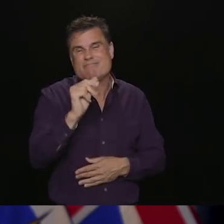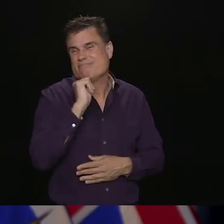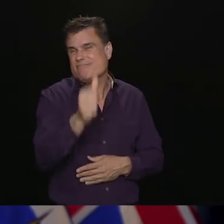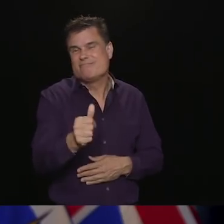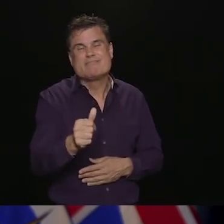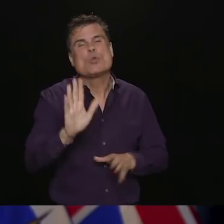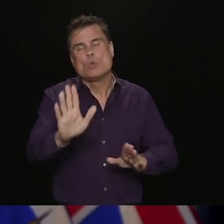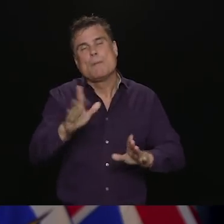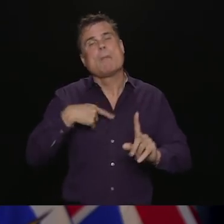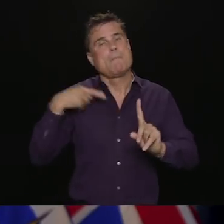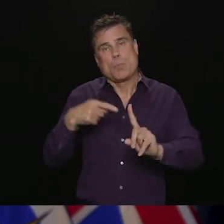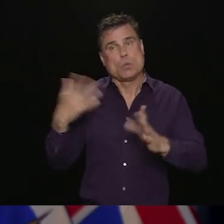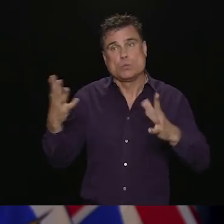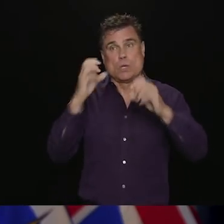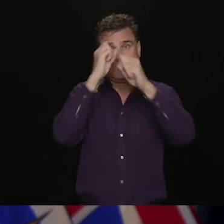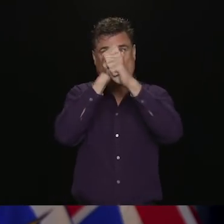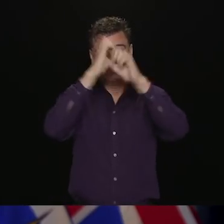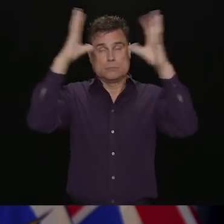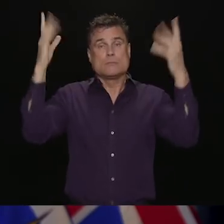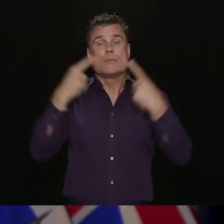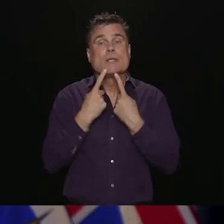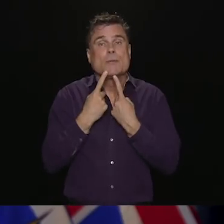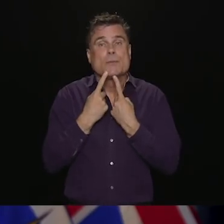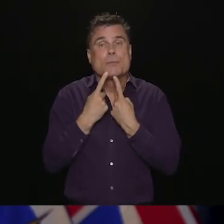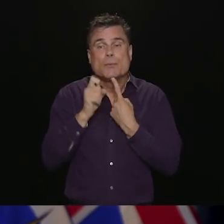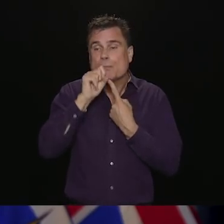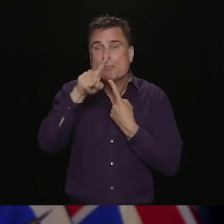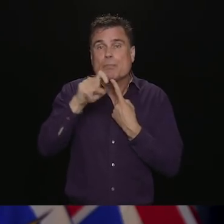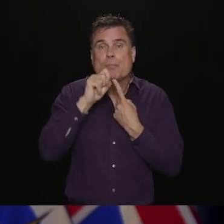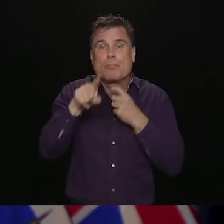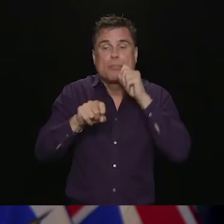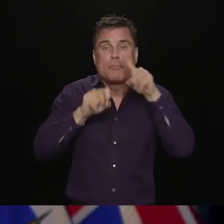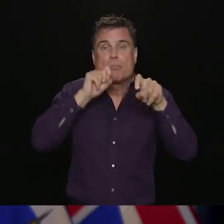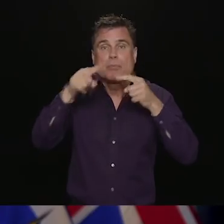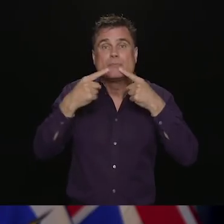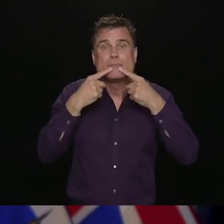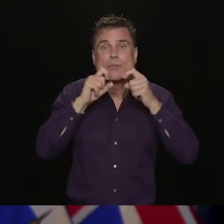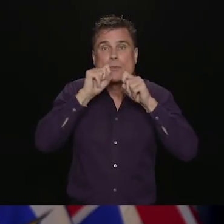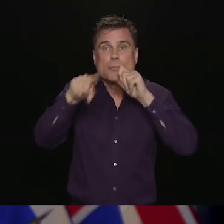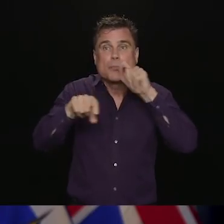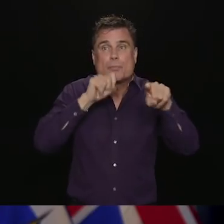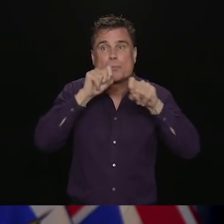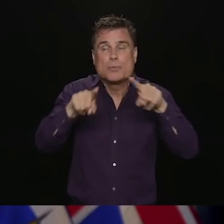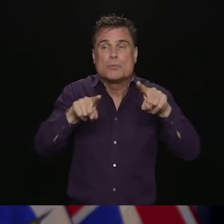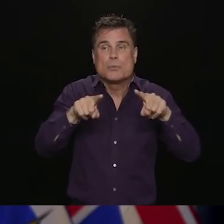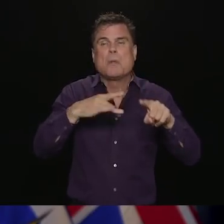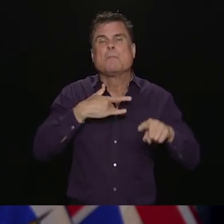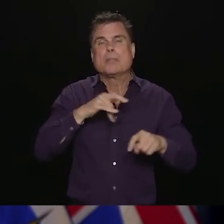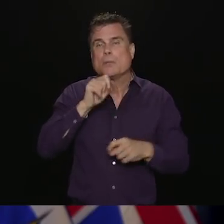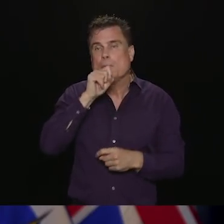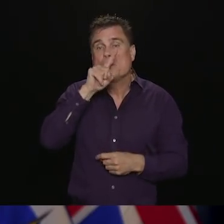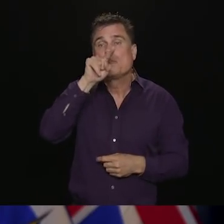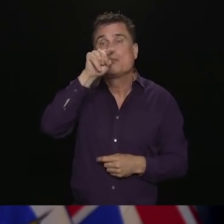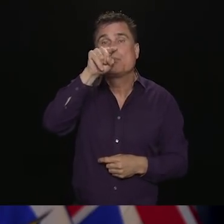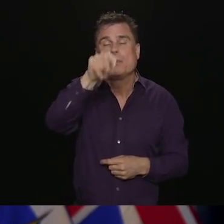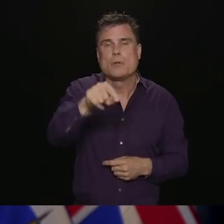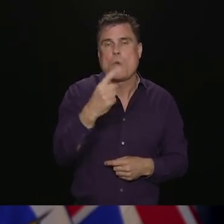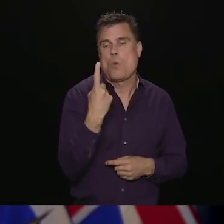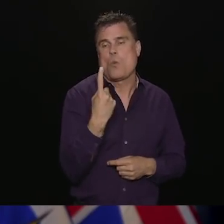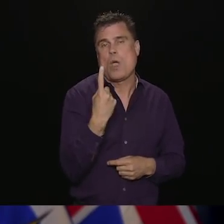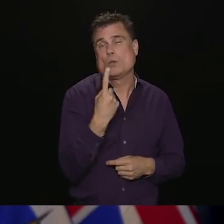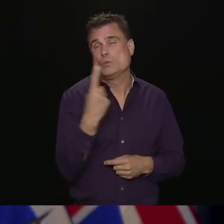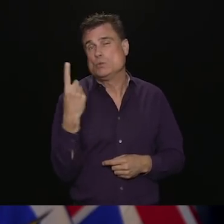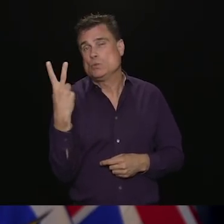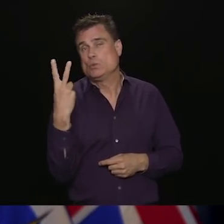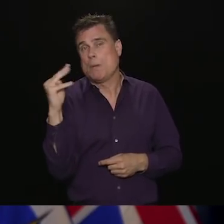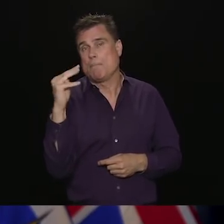we're talking about somewhere around 1 to 2 meters. So we have always, well, for this virus, because we know that